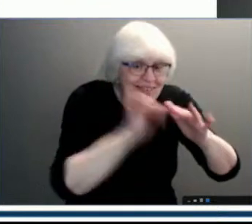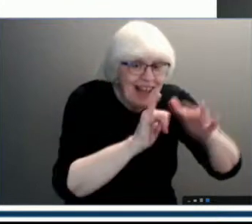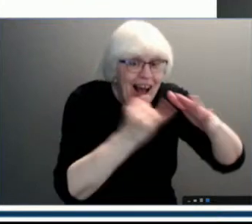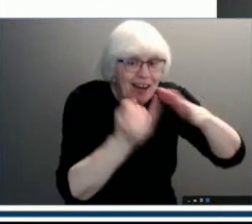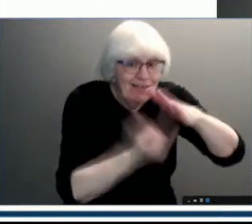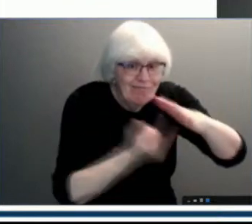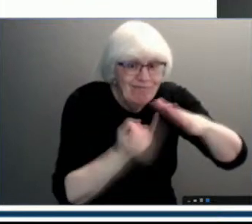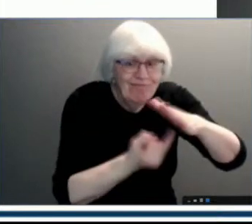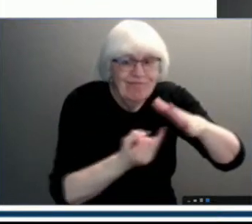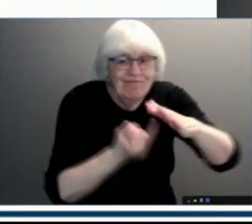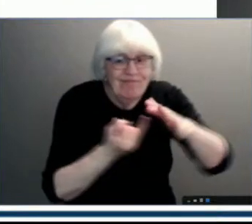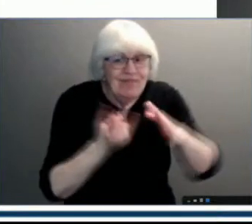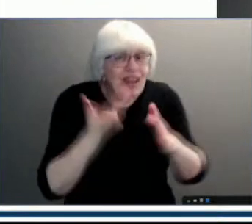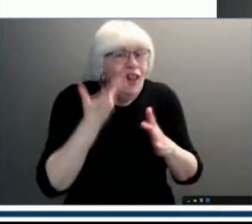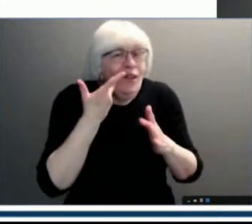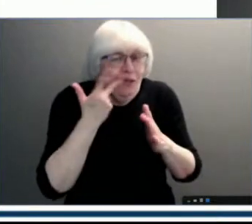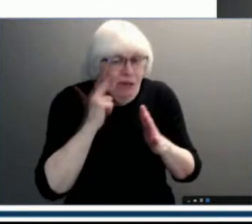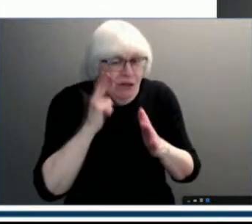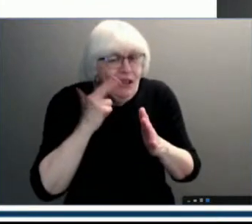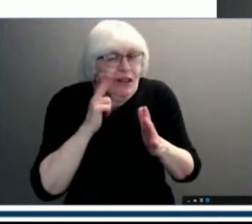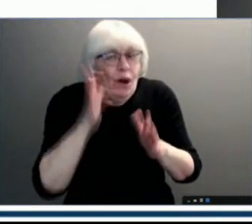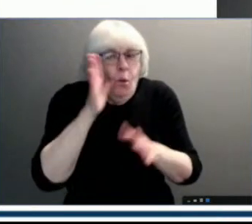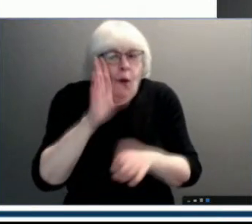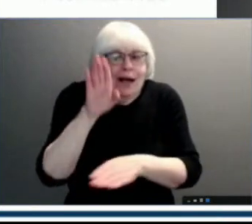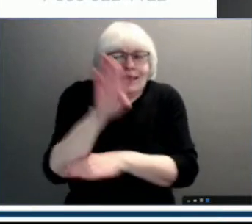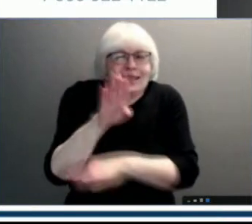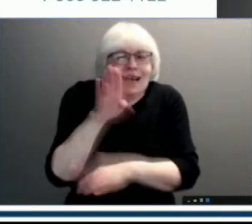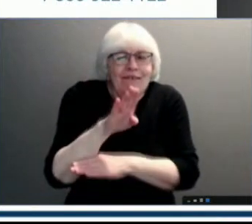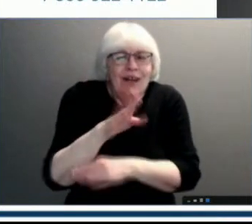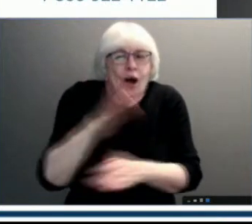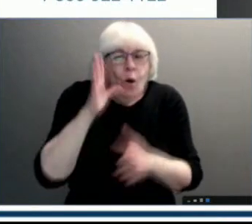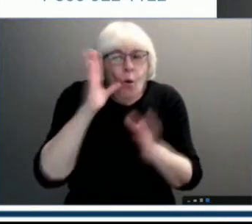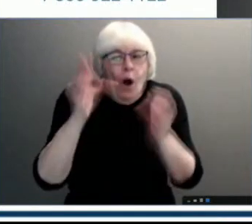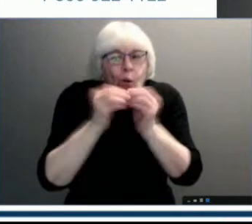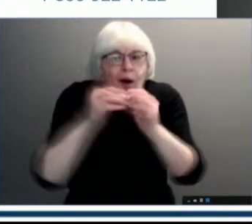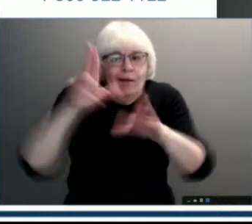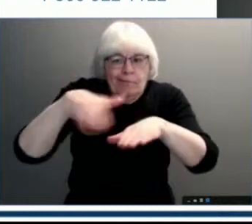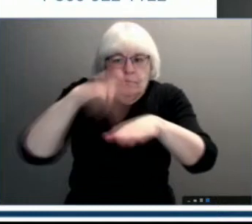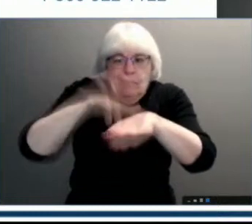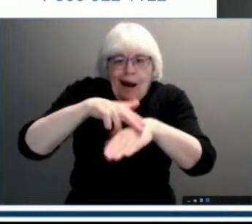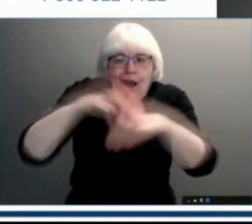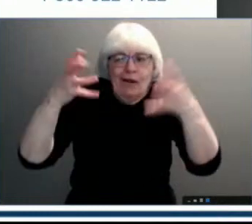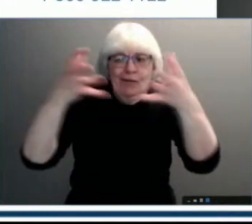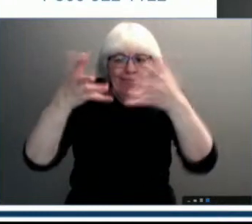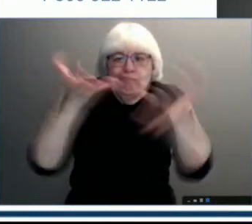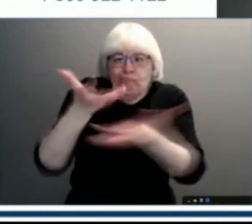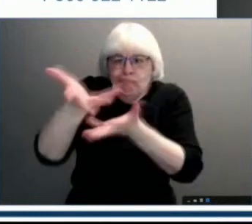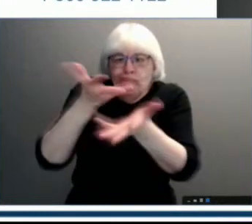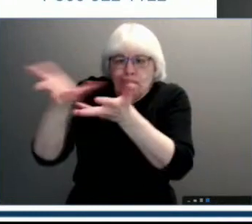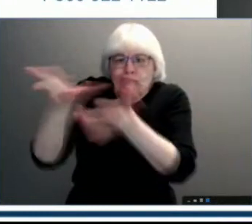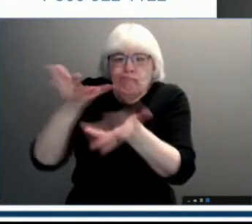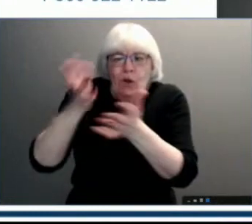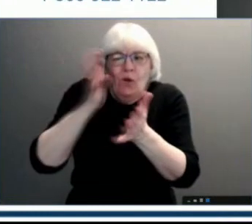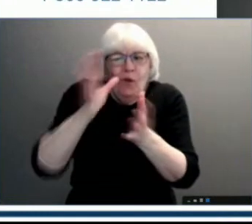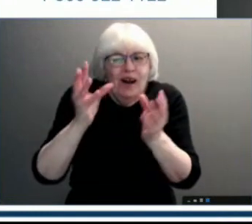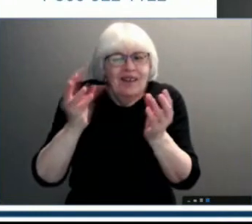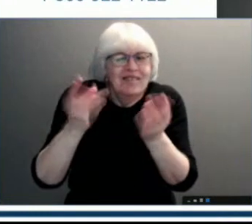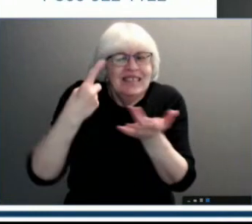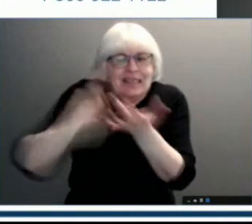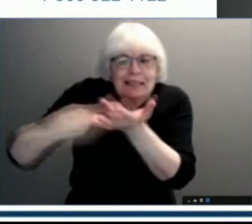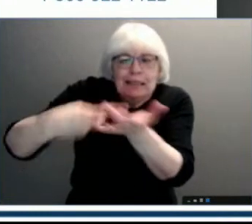I'm on a call later this afternoon with my national colleagues about that, and I've asked my team in public health to look at this on an urgent